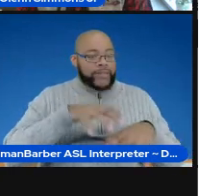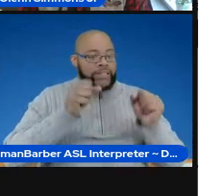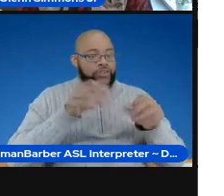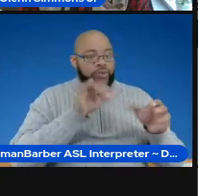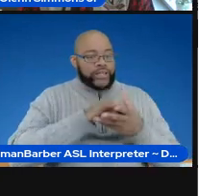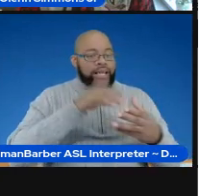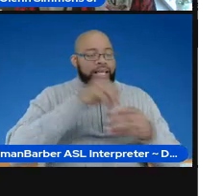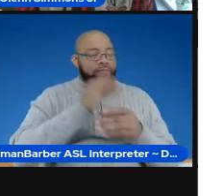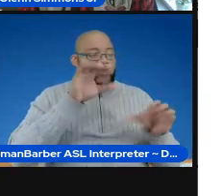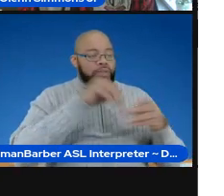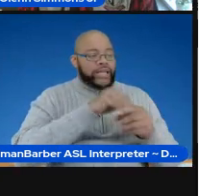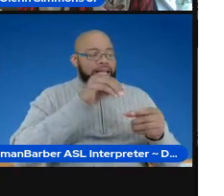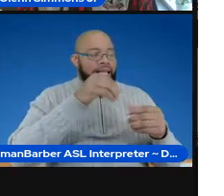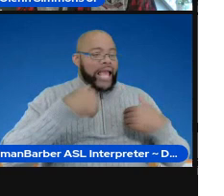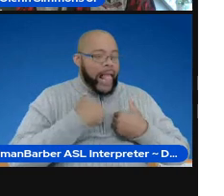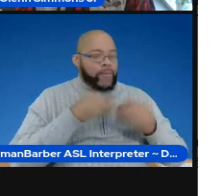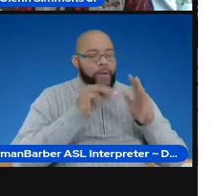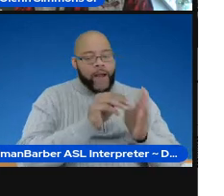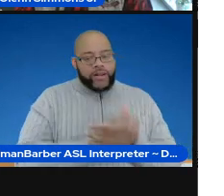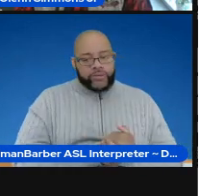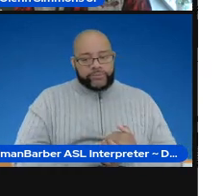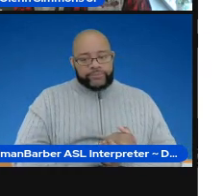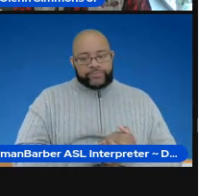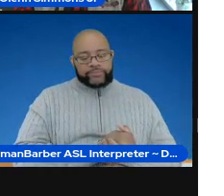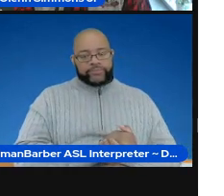this if we were doing this in an animal model.